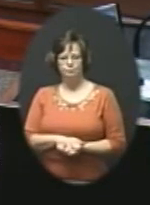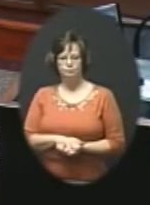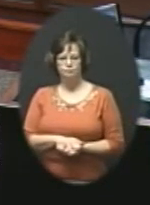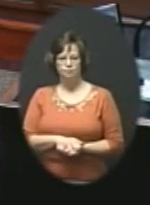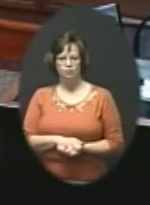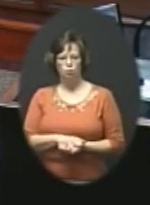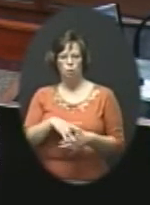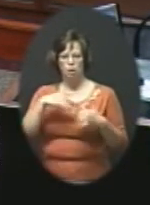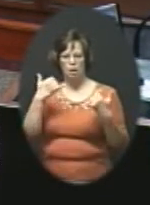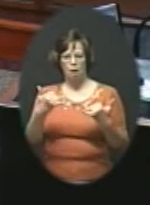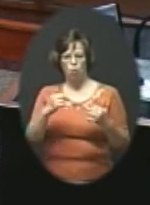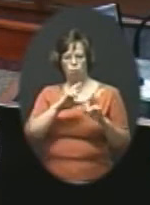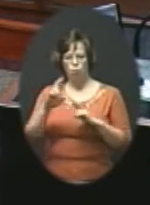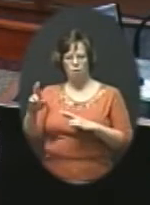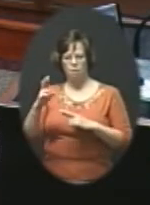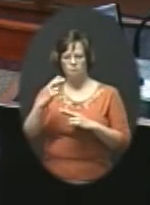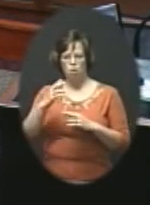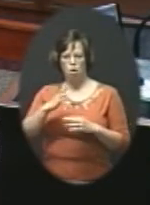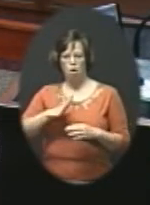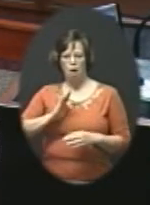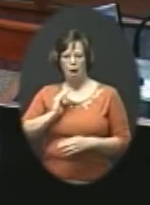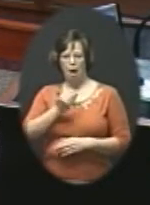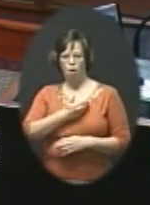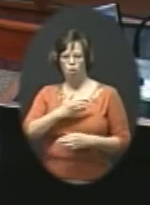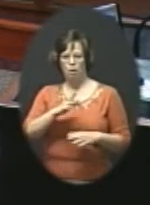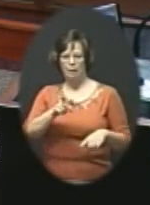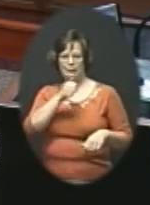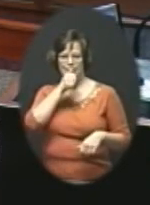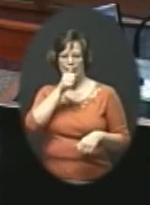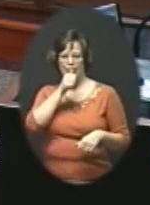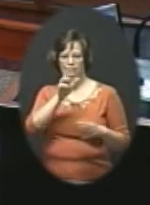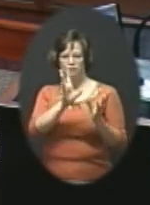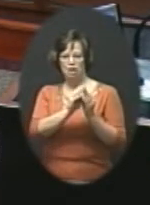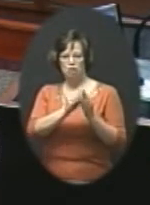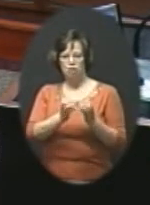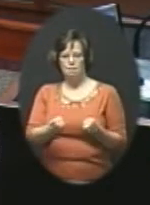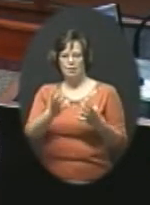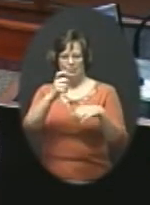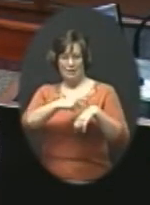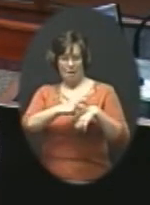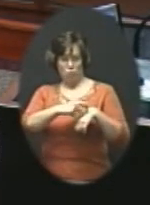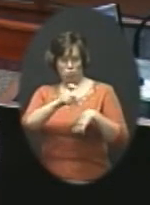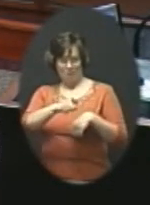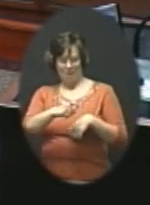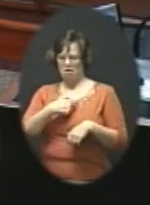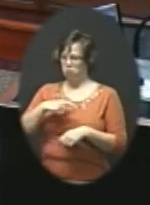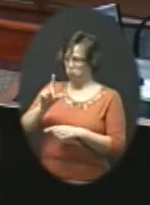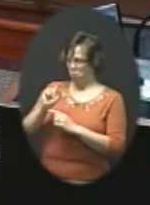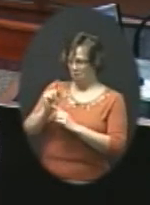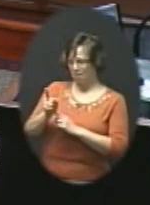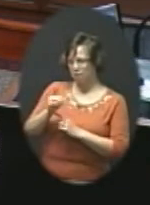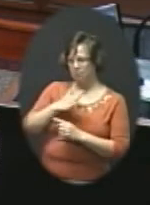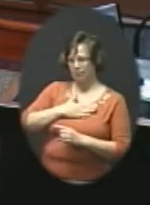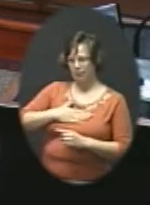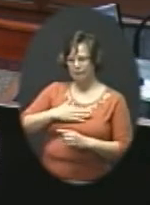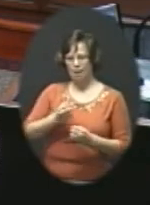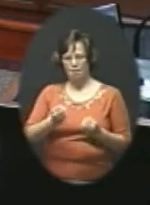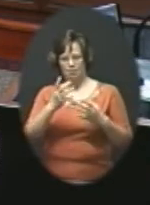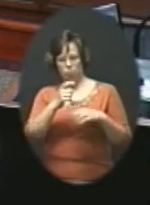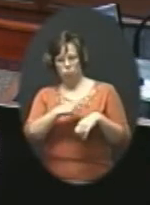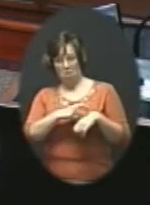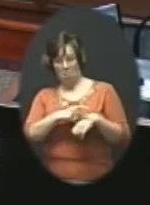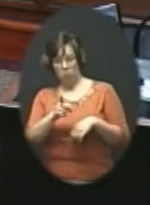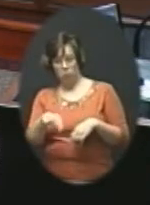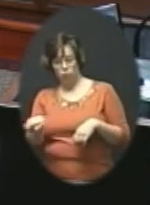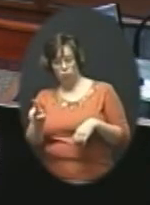We are now ready for our executive session. How much time do you need? I could use 20 minutes, please. And how much time do